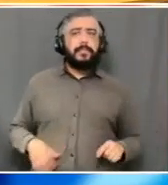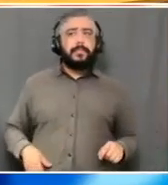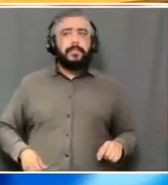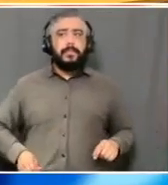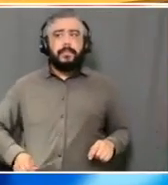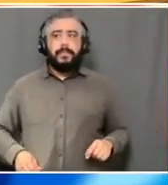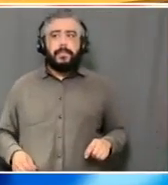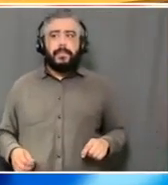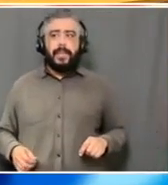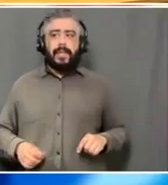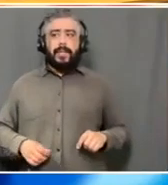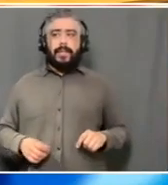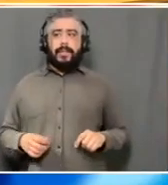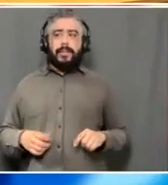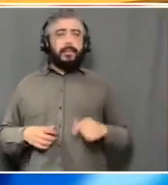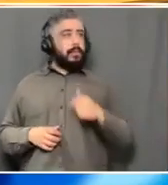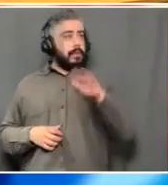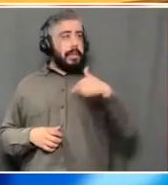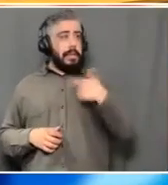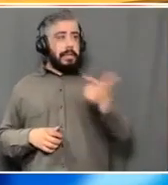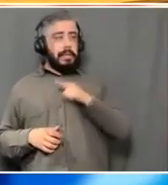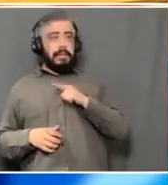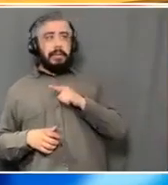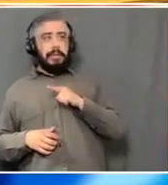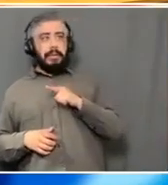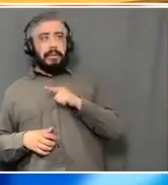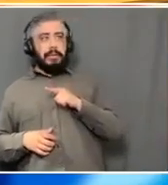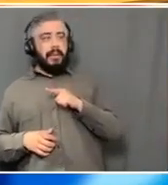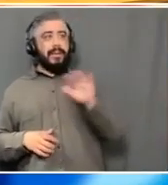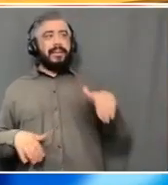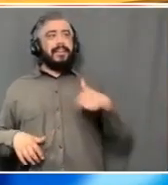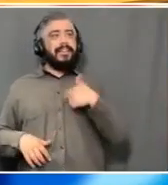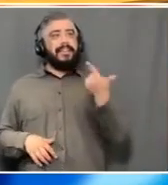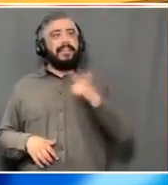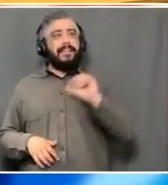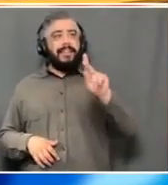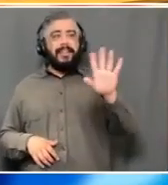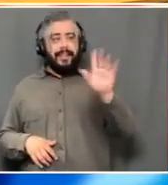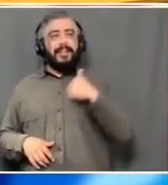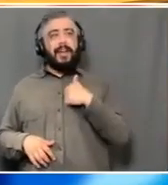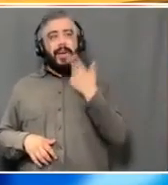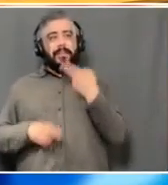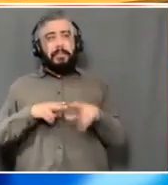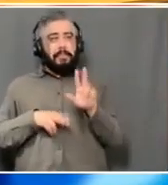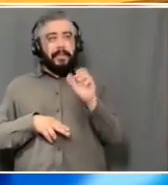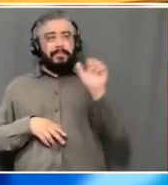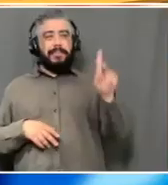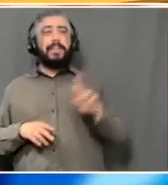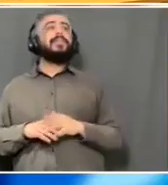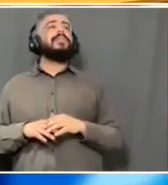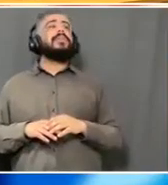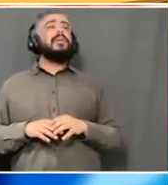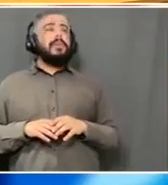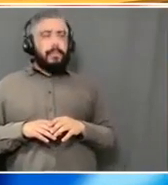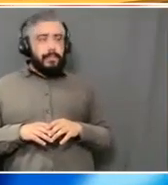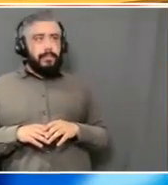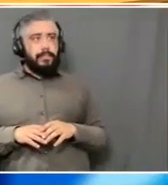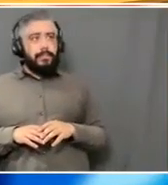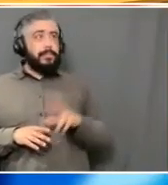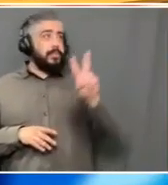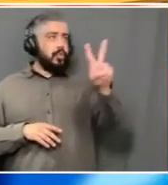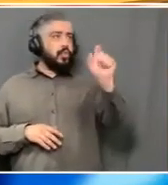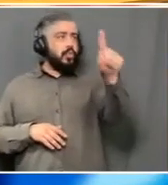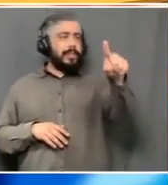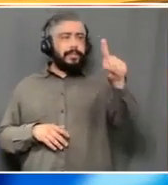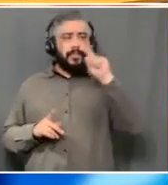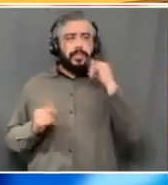I haven't had my turn. Yeah, I haven't had my turn. I just want to have a little turn. Just two questions for